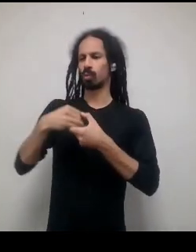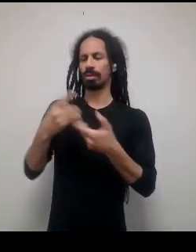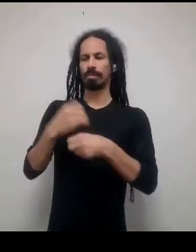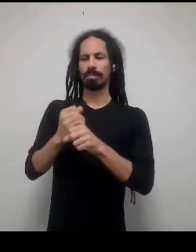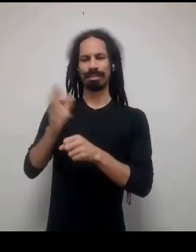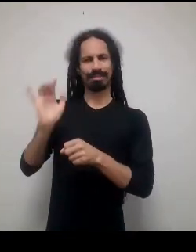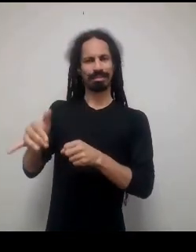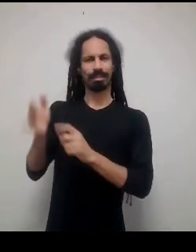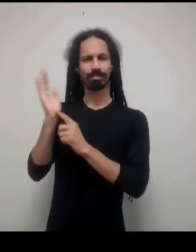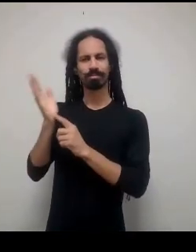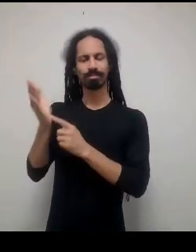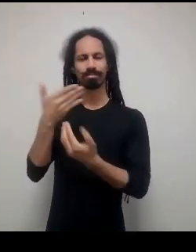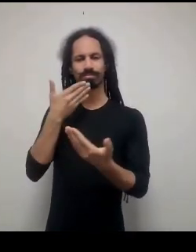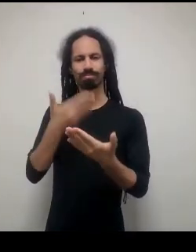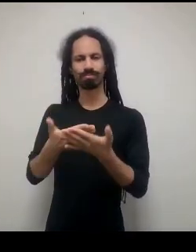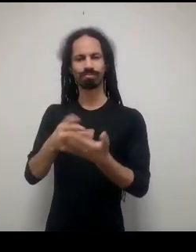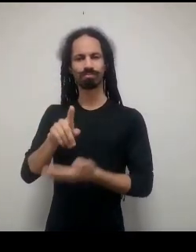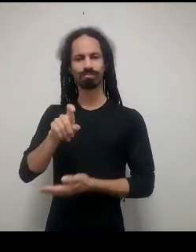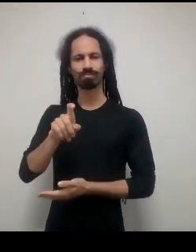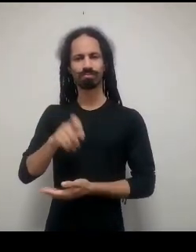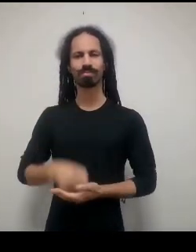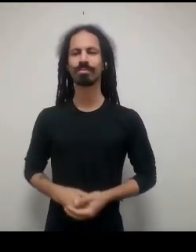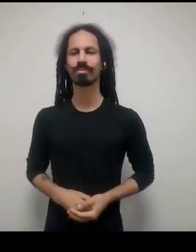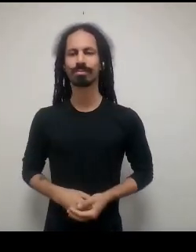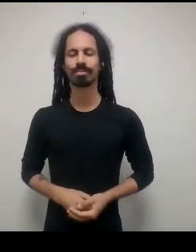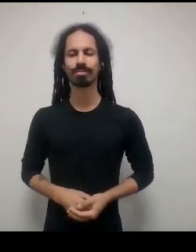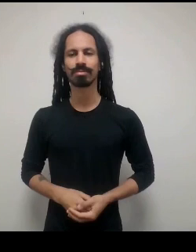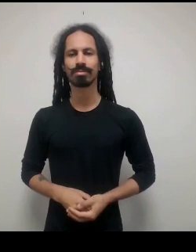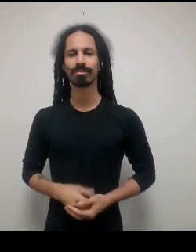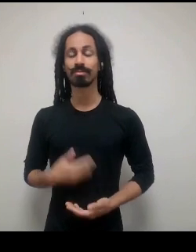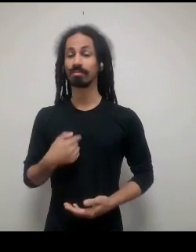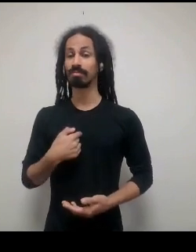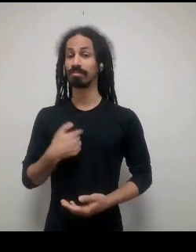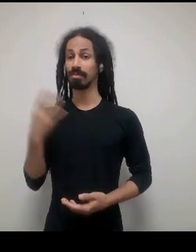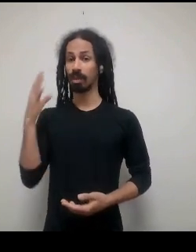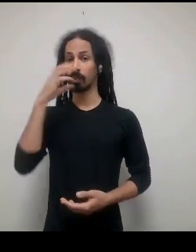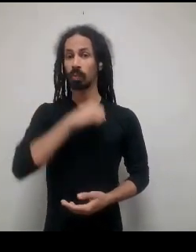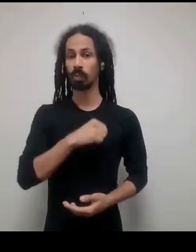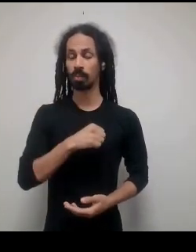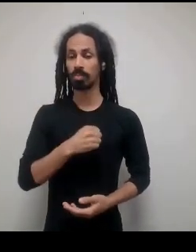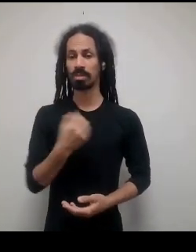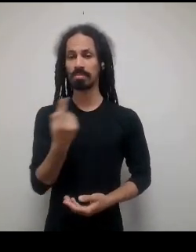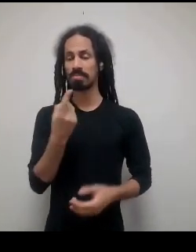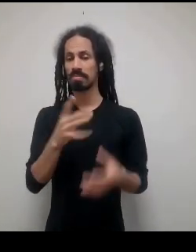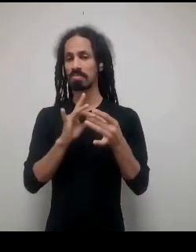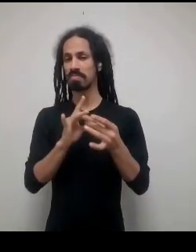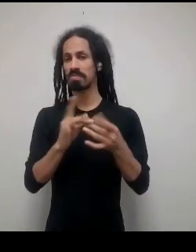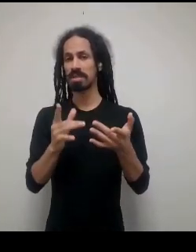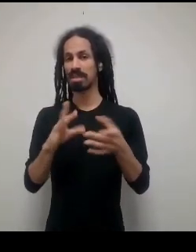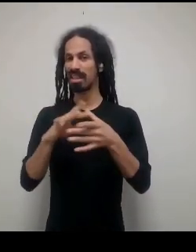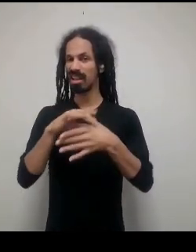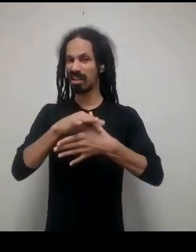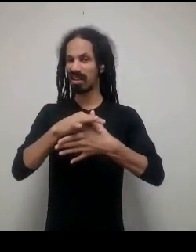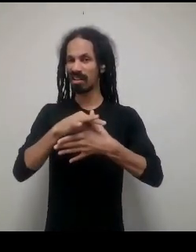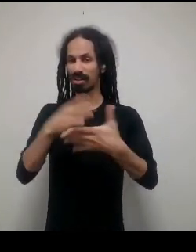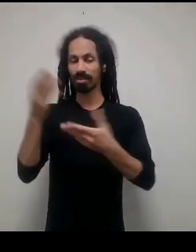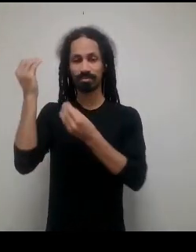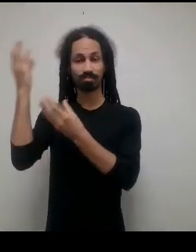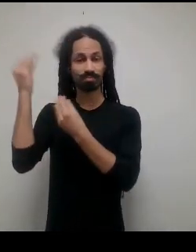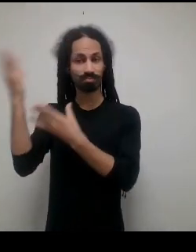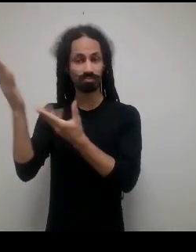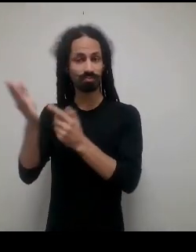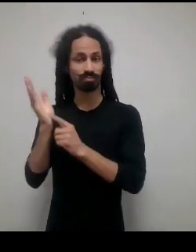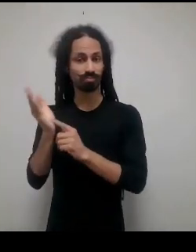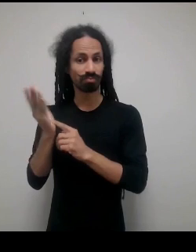you? My guess is maybe it was something to do with the content itself. Perhaps the topic